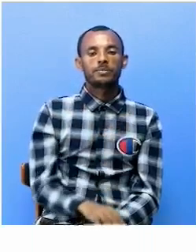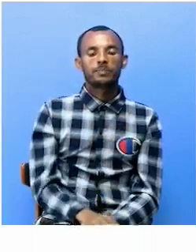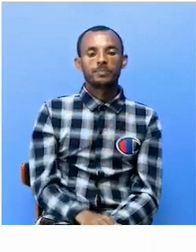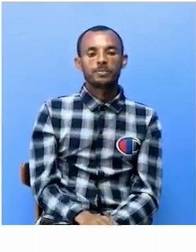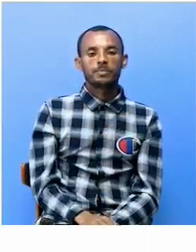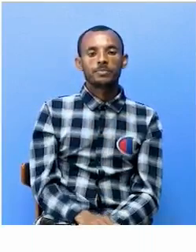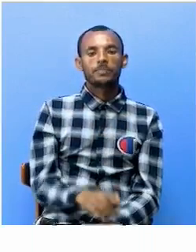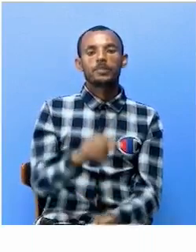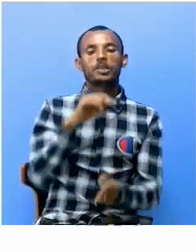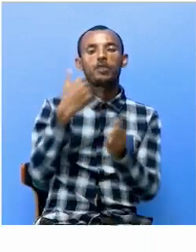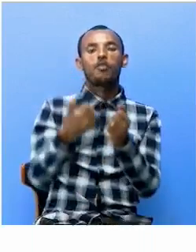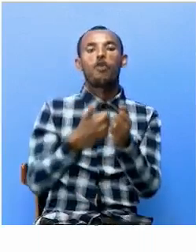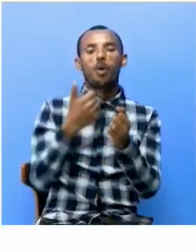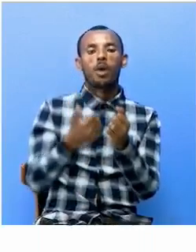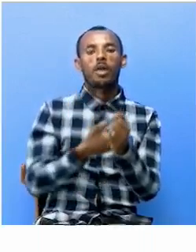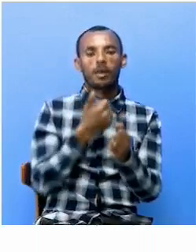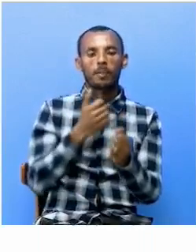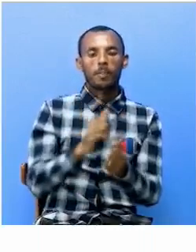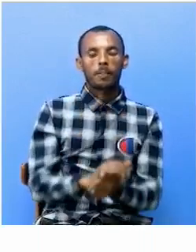the following.